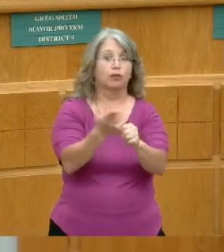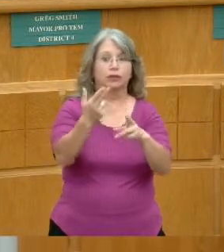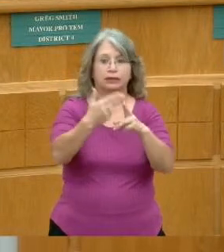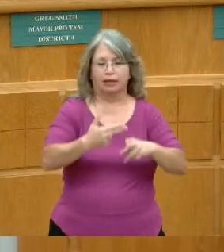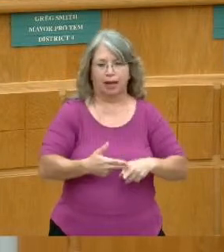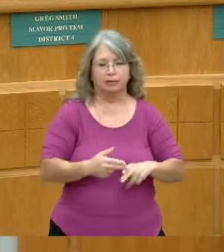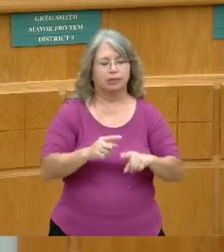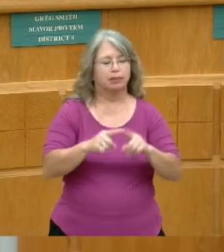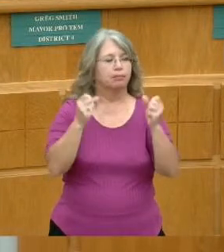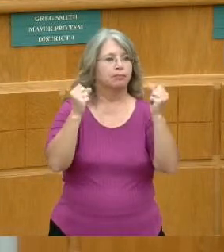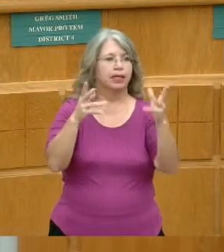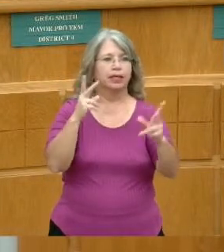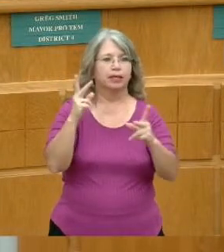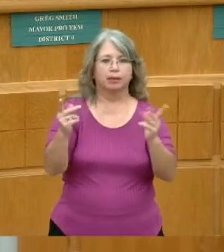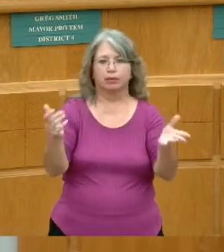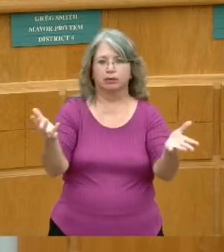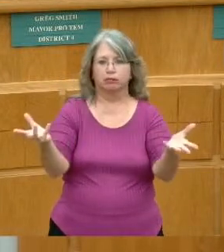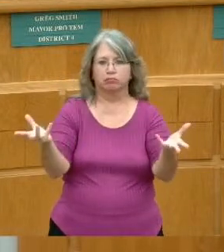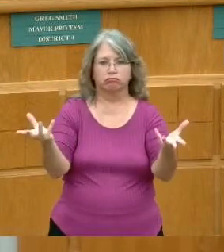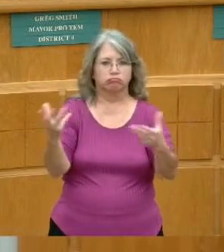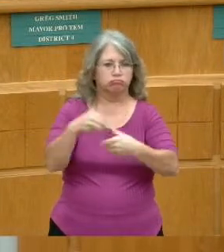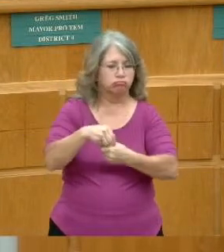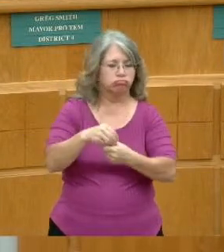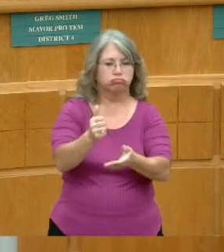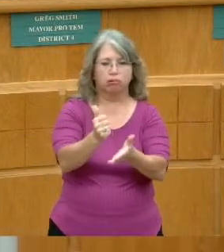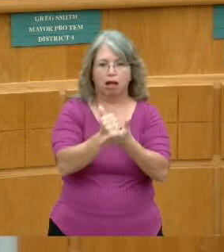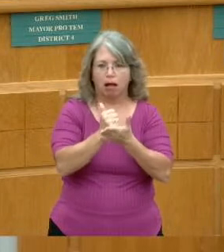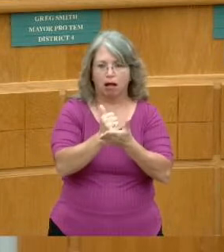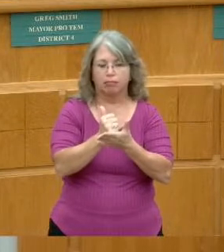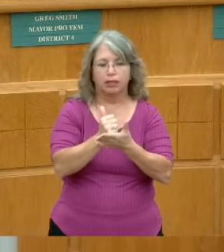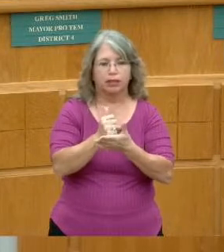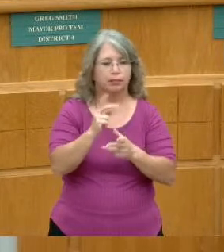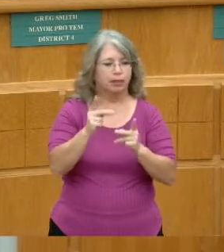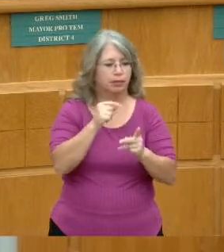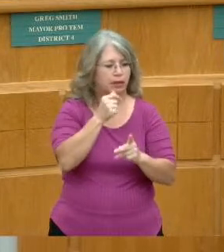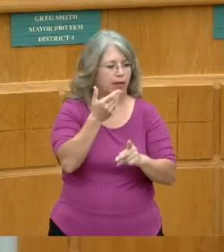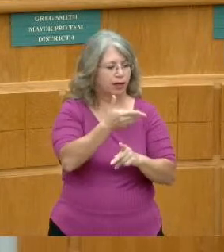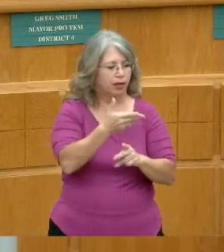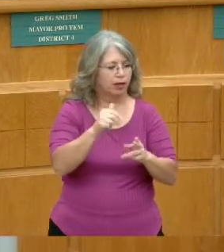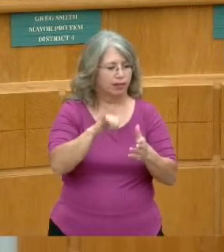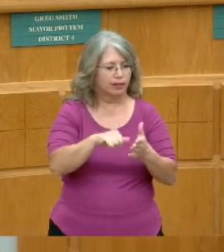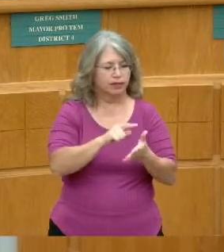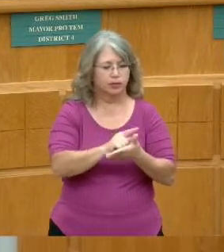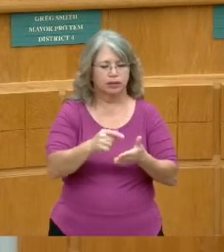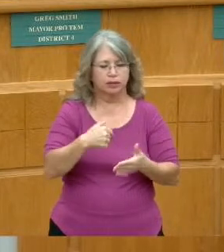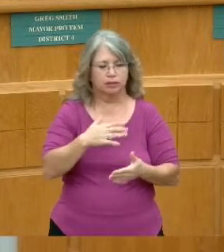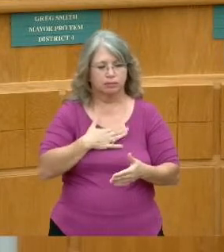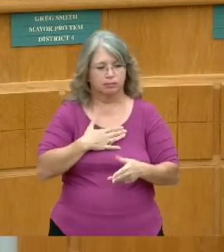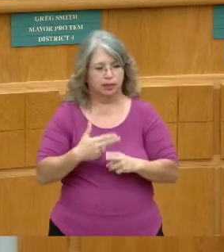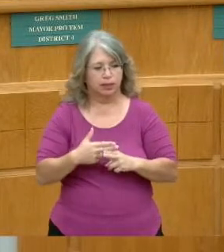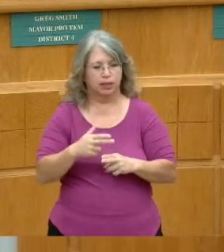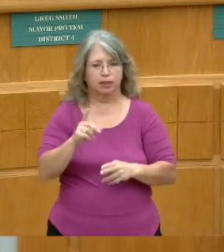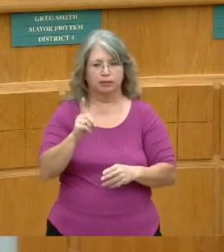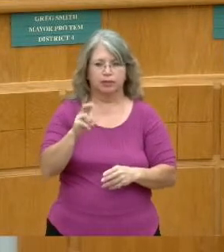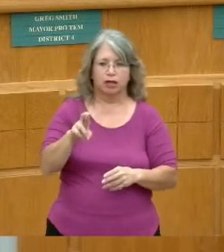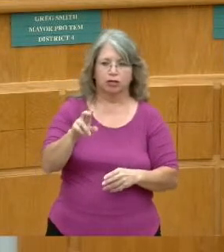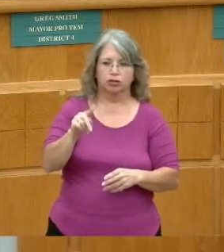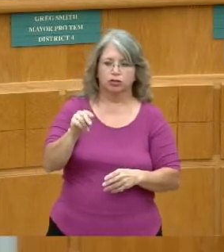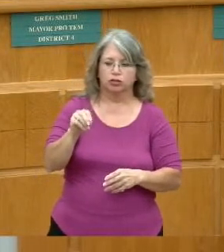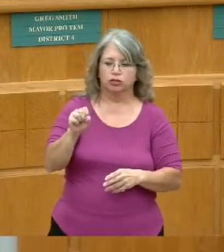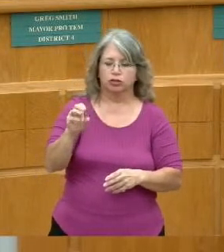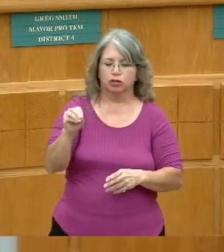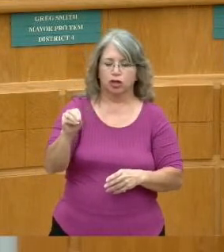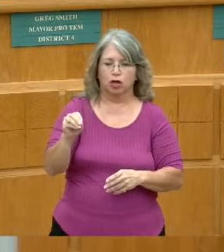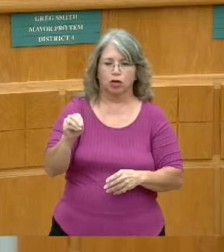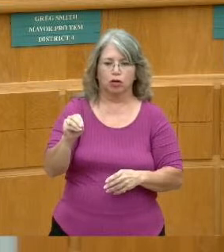have contributed. And people that aren't on here this week, Dr. Tissot and I participated in a meeting